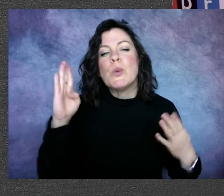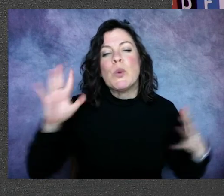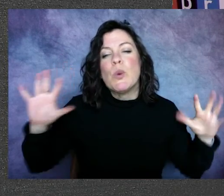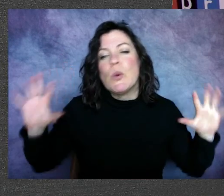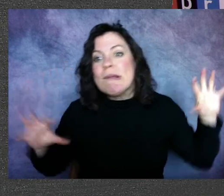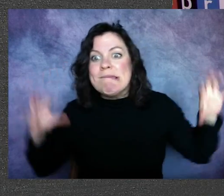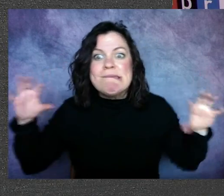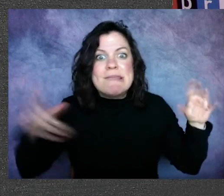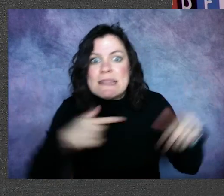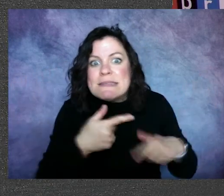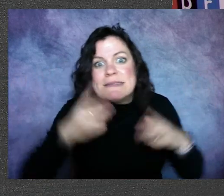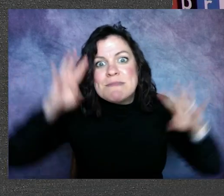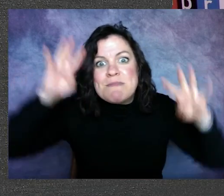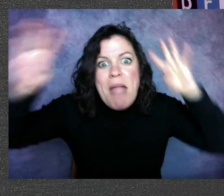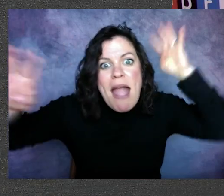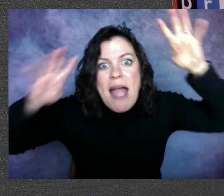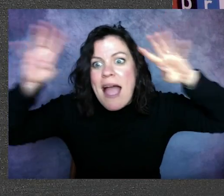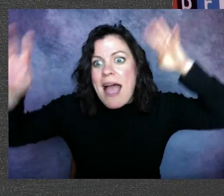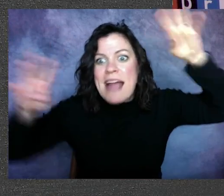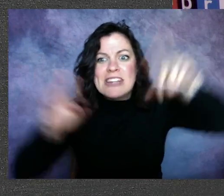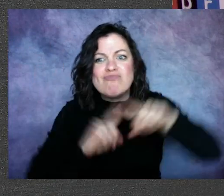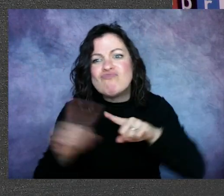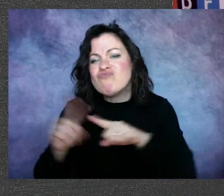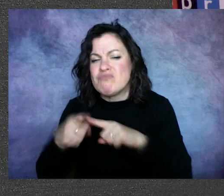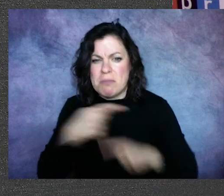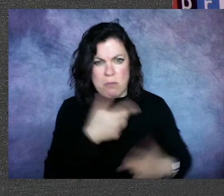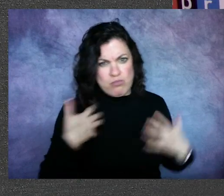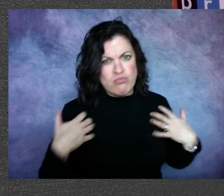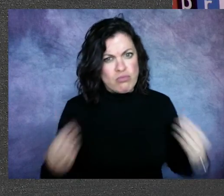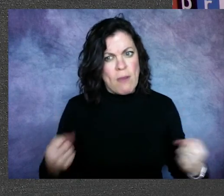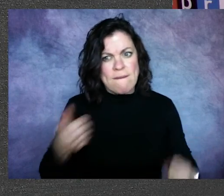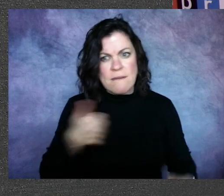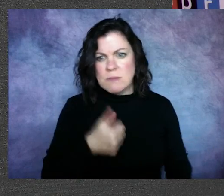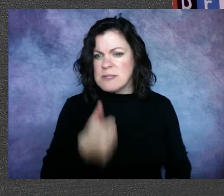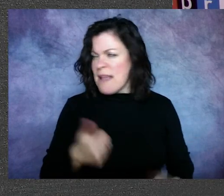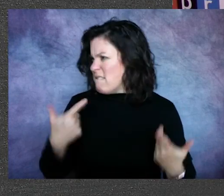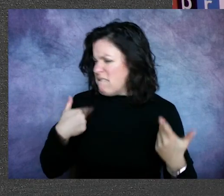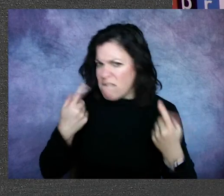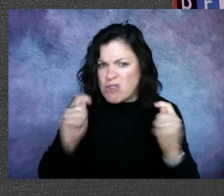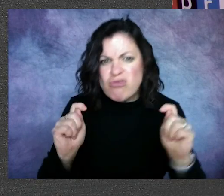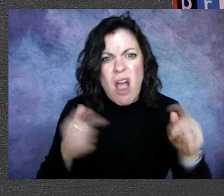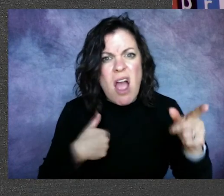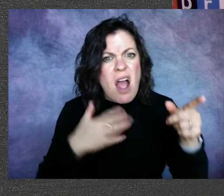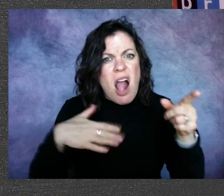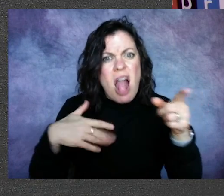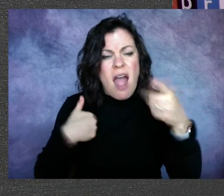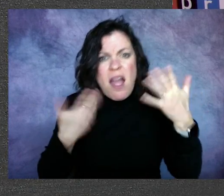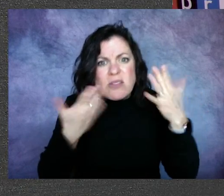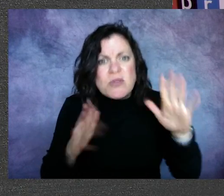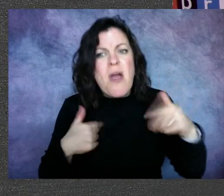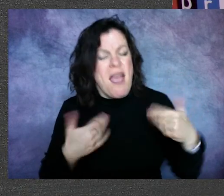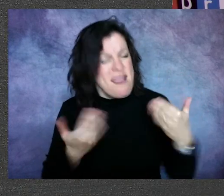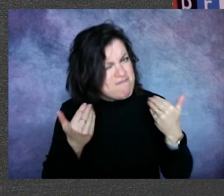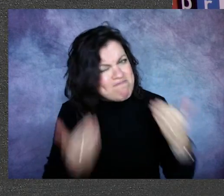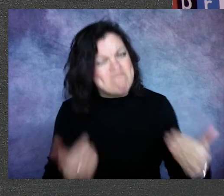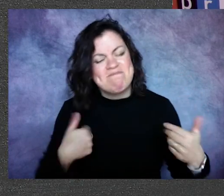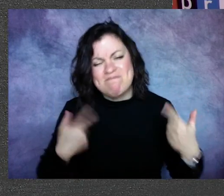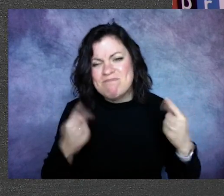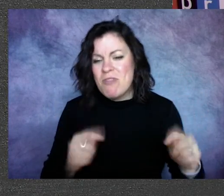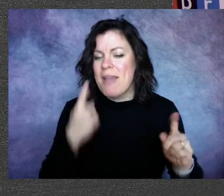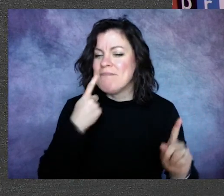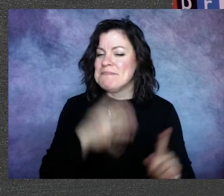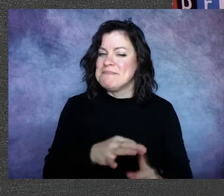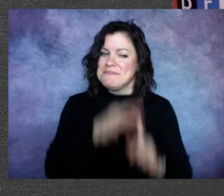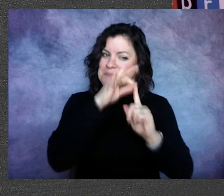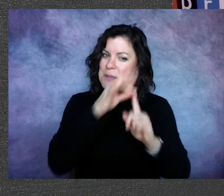huge imagination, and Grover's so brave, he's willing to try just about anything, and I think that is so special. I